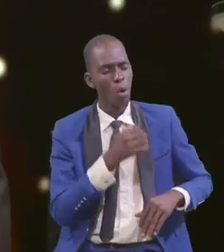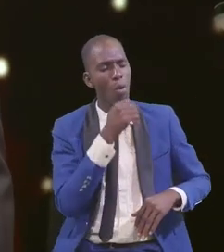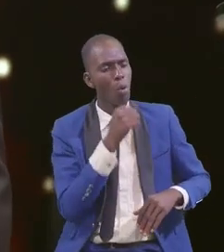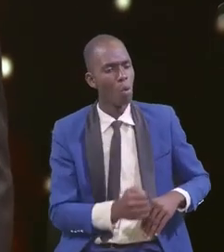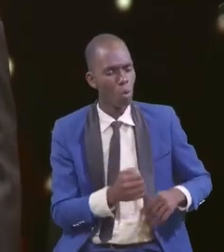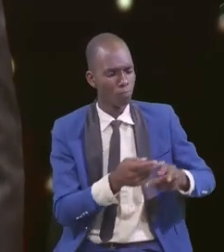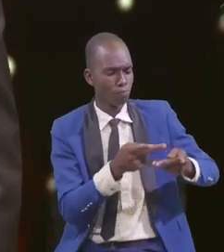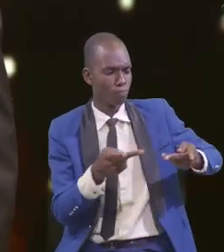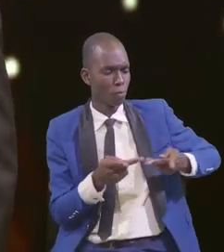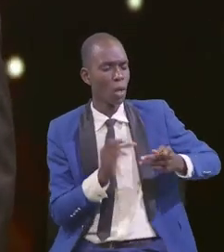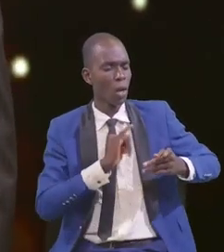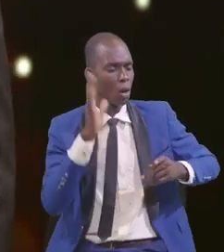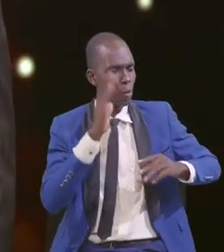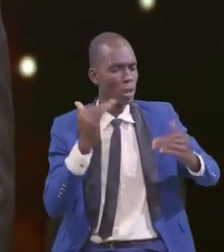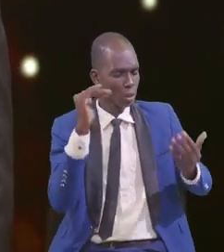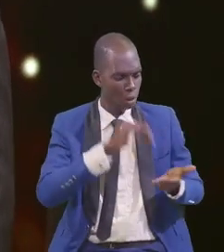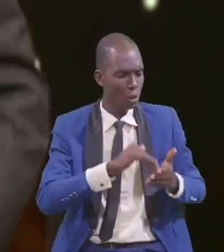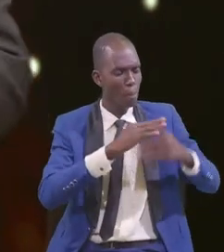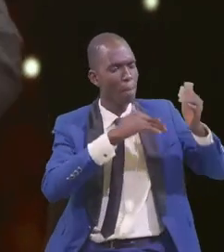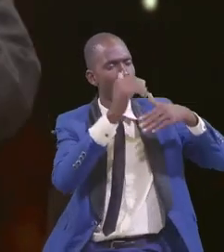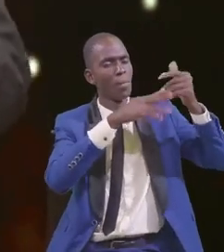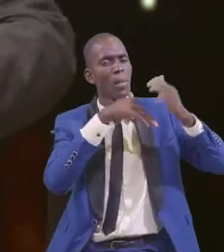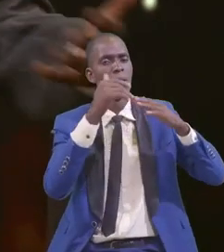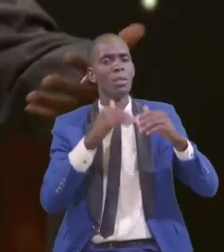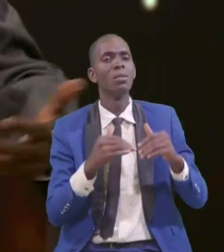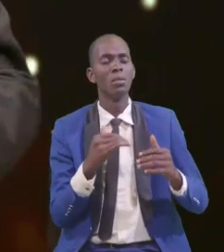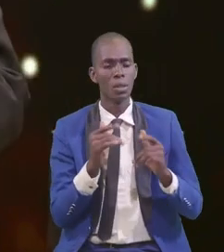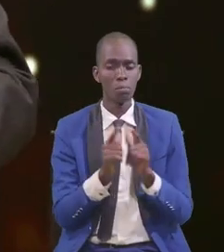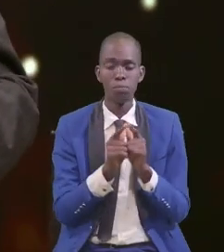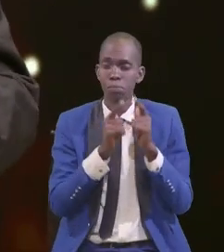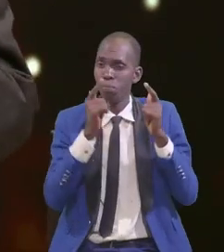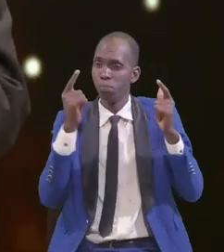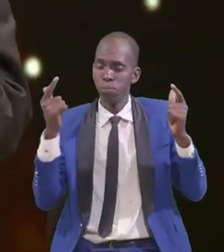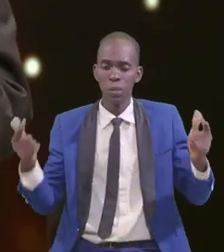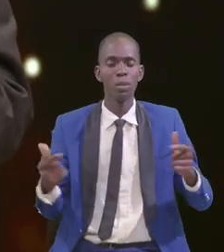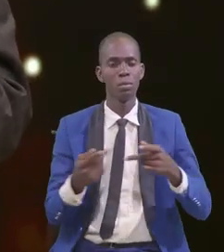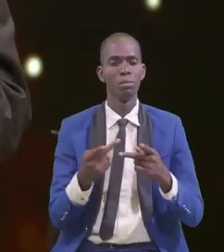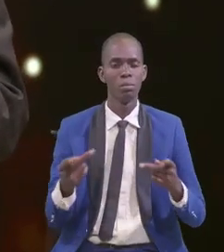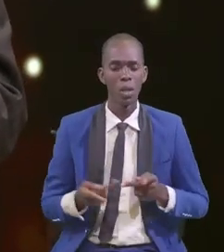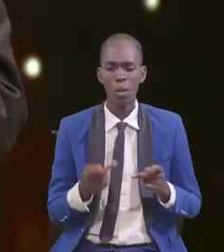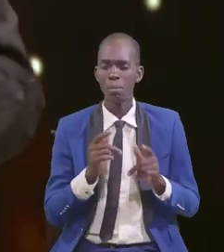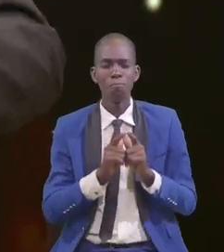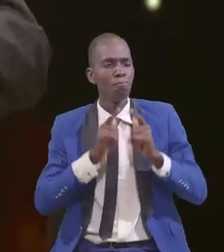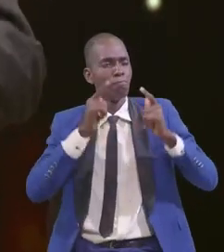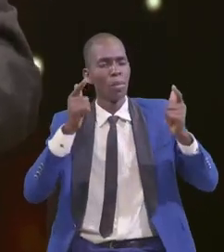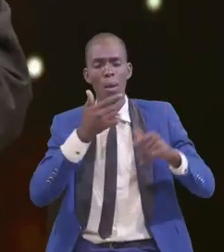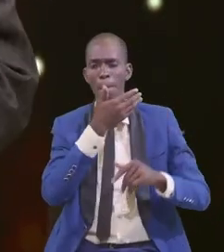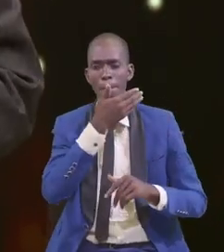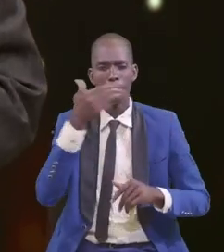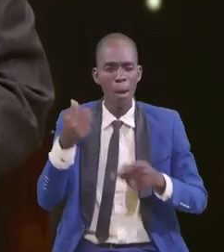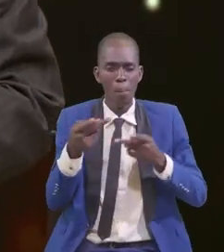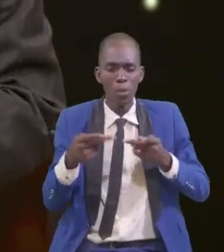better engineers that constructed this other one. And now we're going to have a better place to